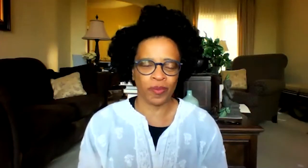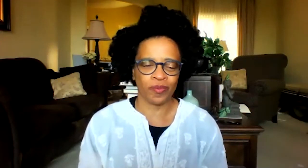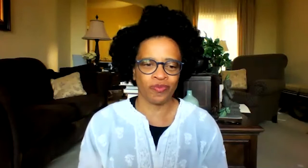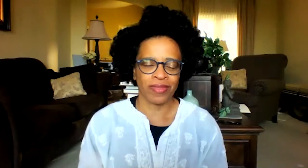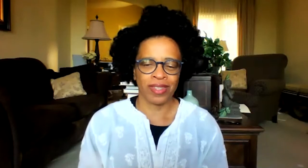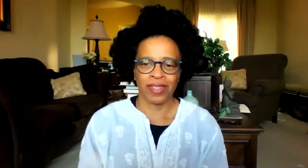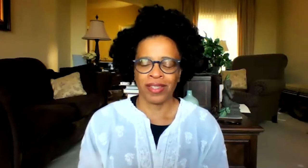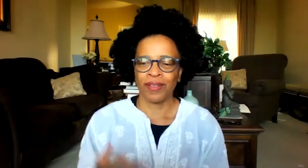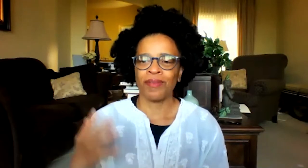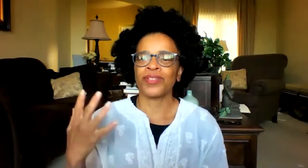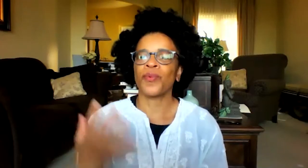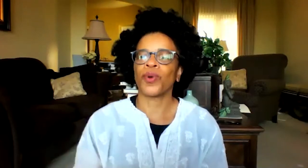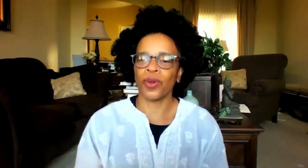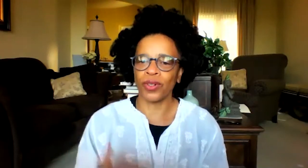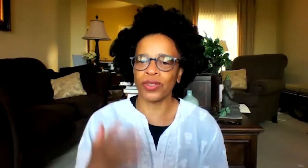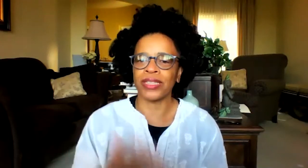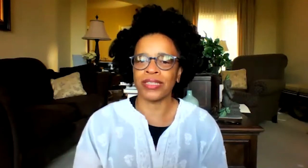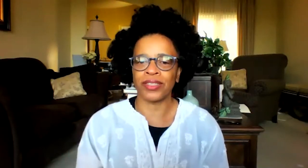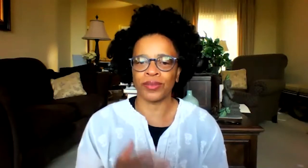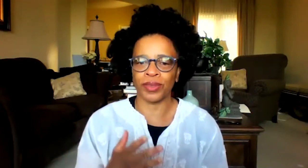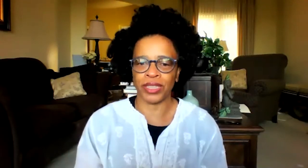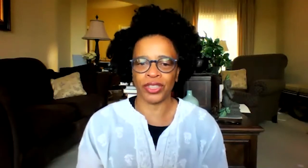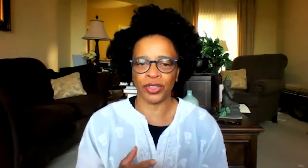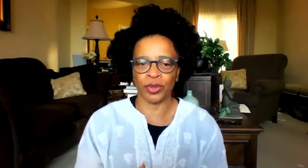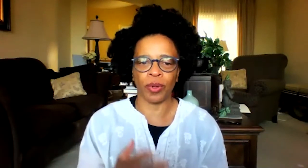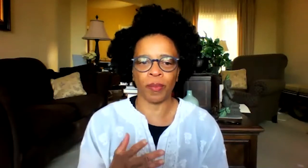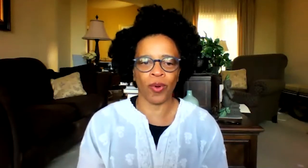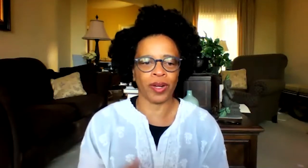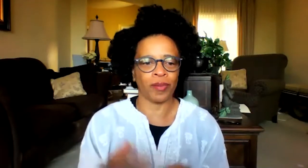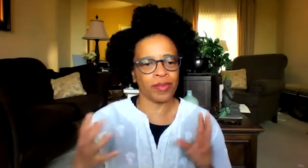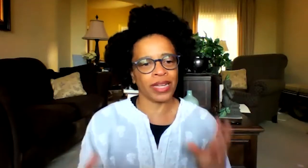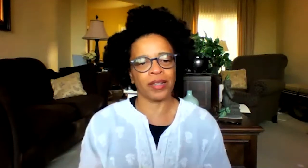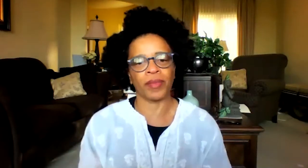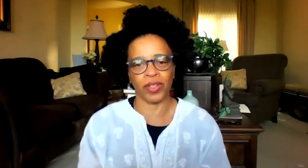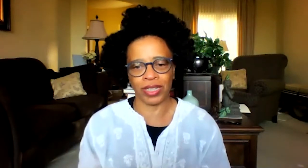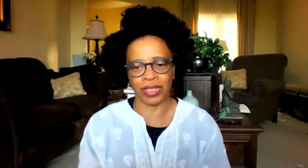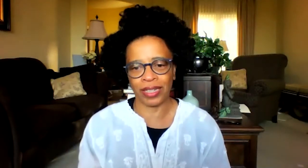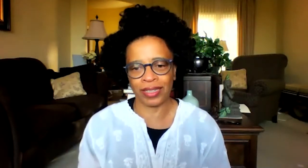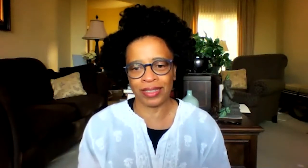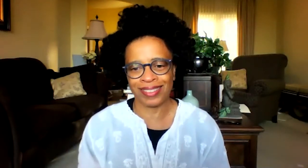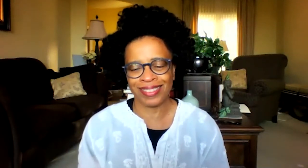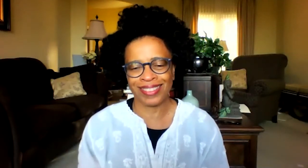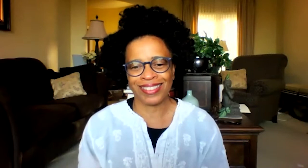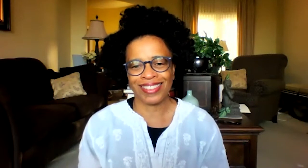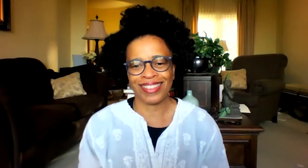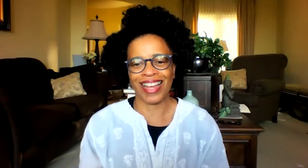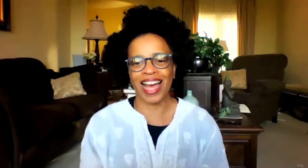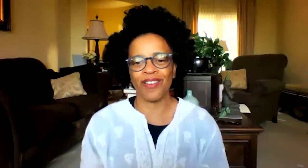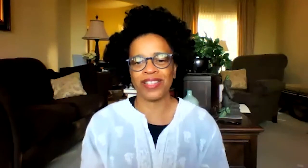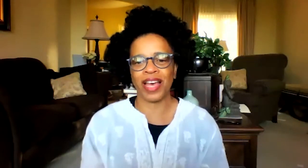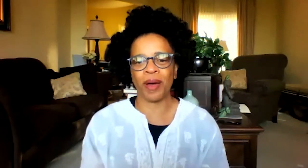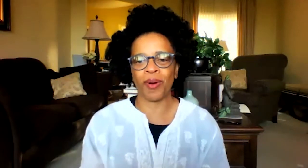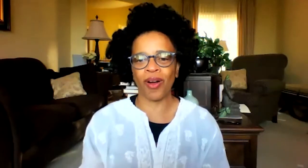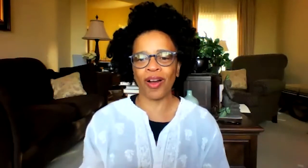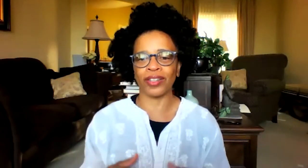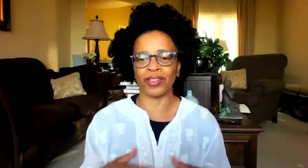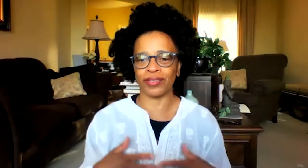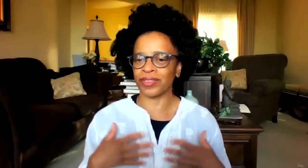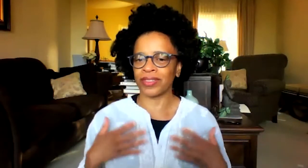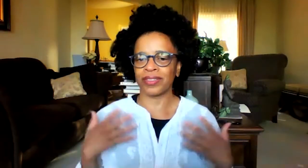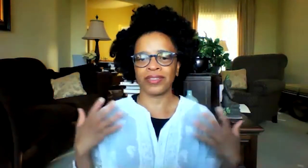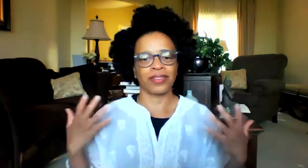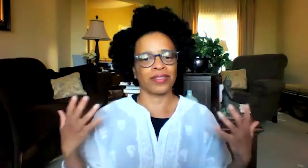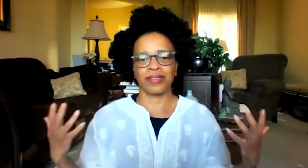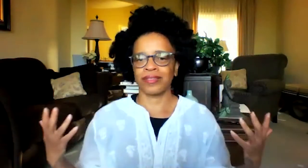year? What was the world into which you were born? What was that community like? And how is that a part